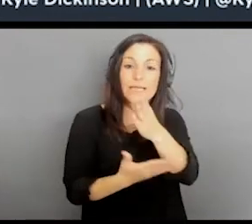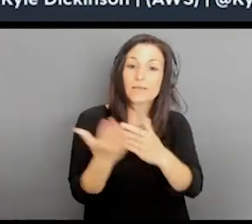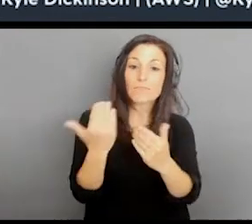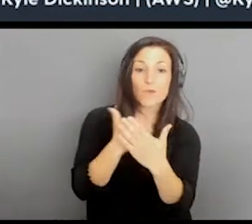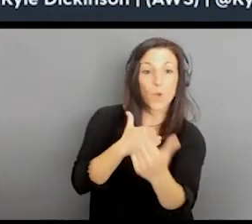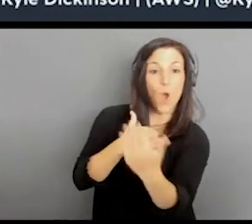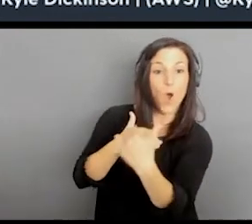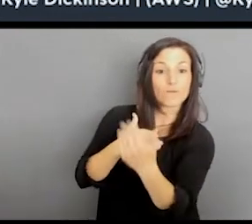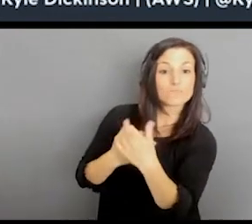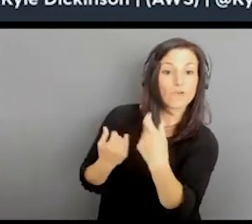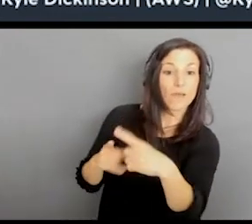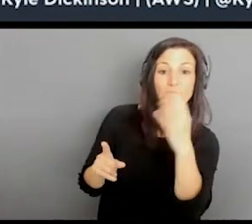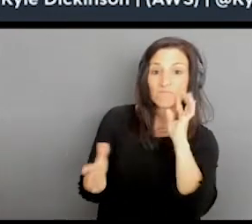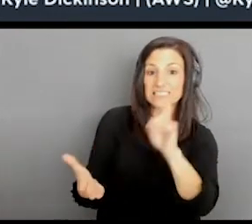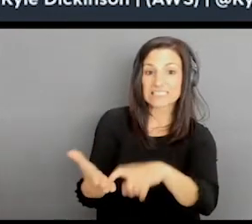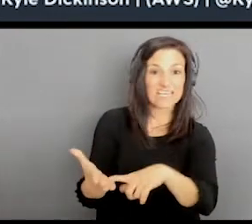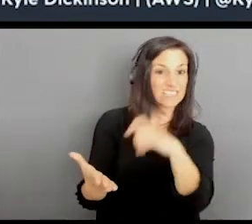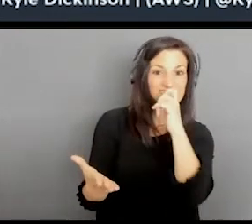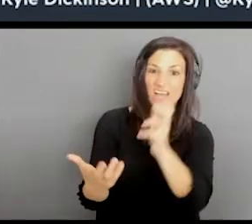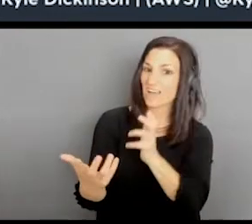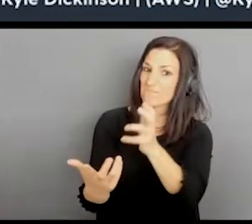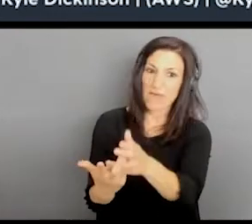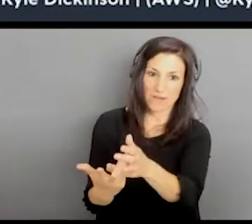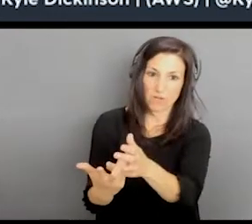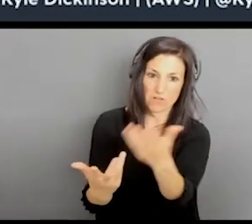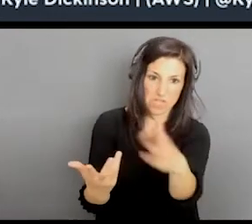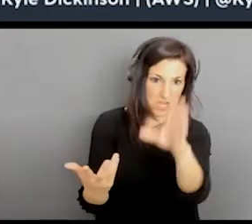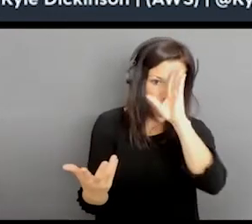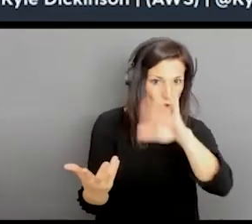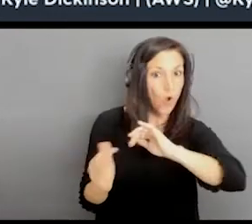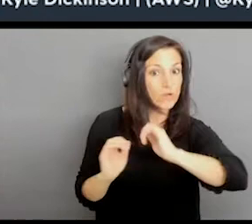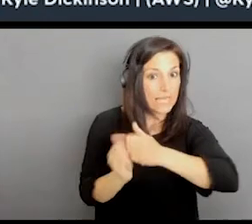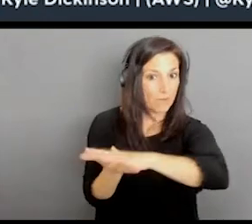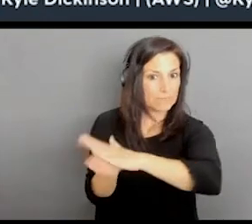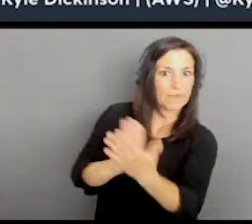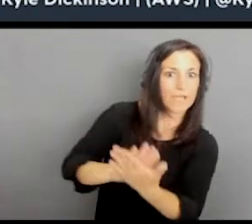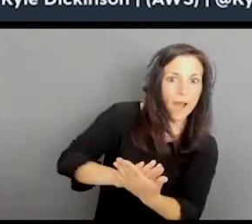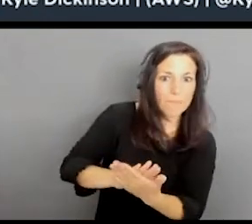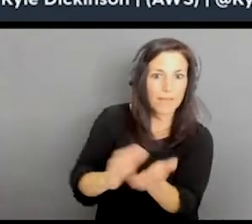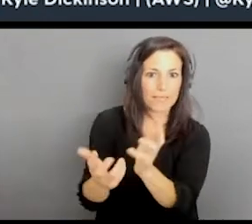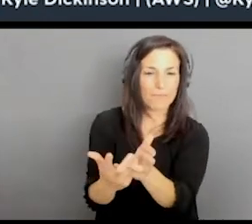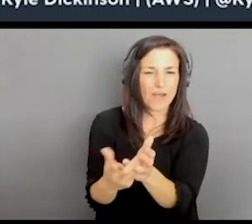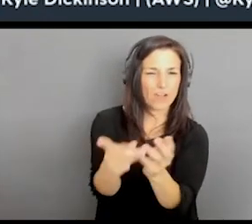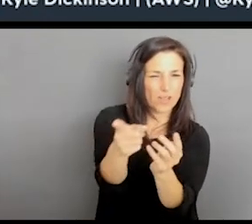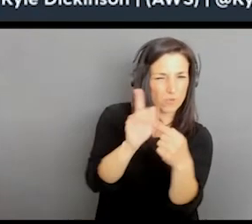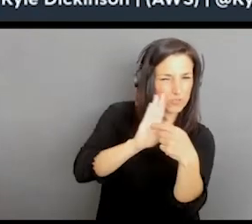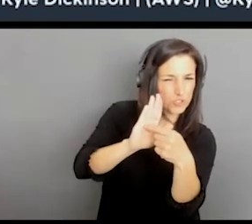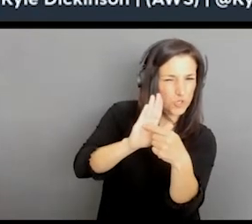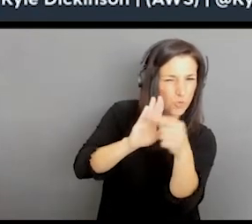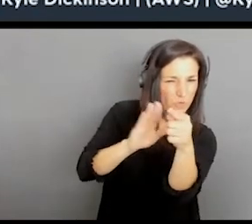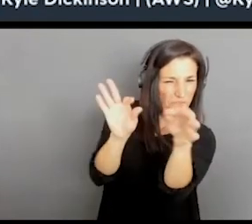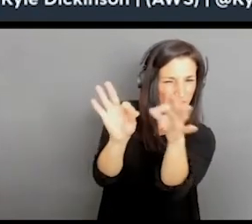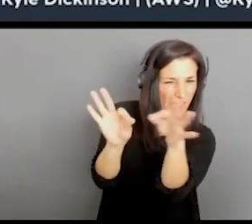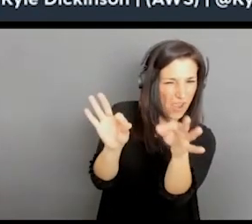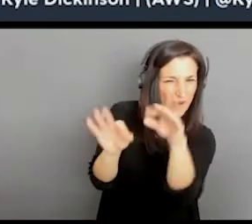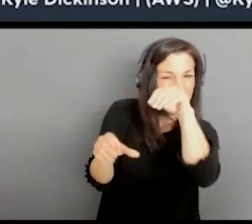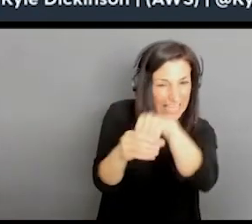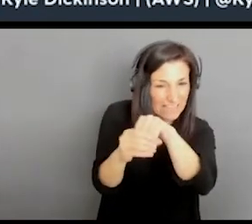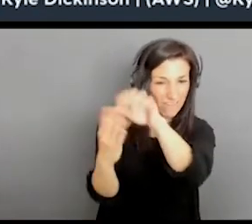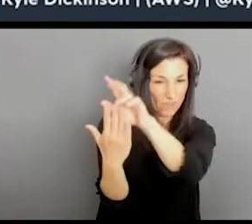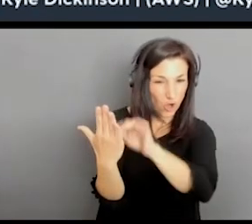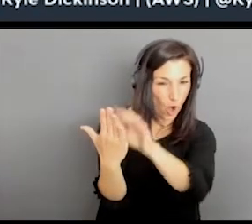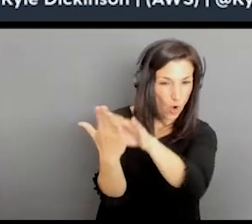detects that it's incompatible and it knows how to make it compatible, it kind of shows you there itself in the line of code. So you can start seeing